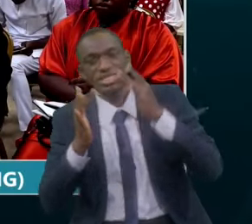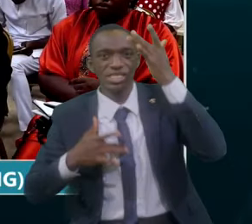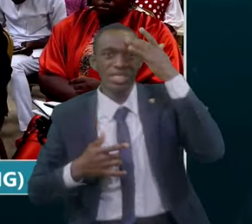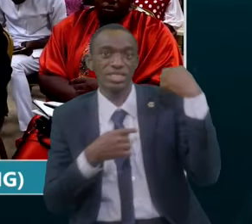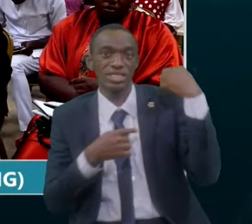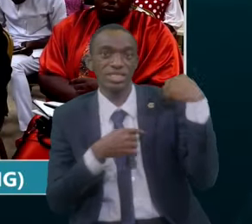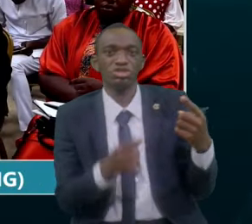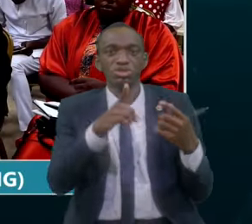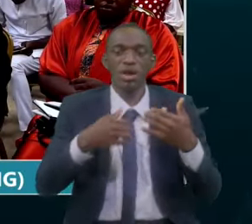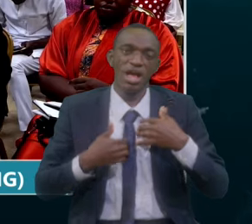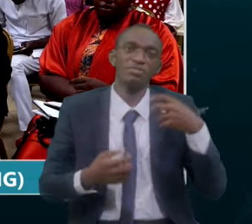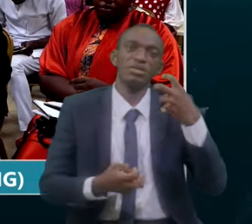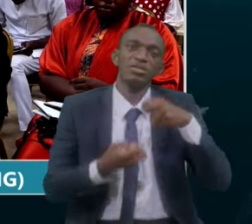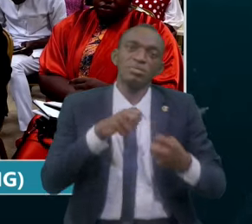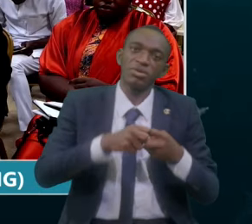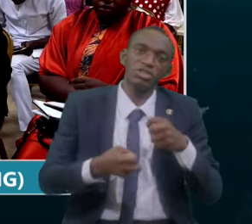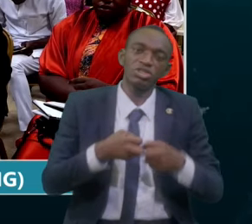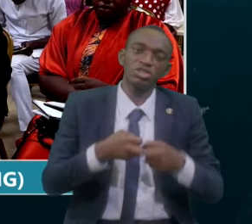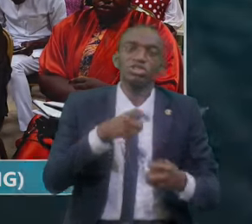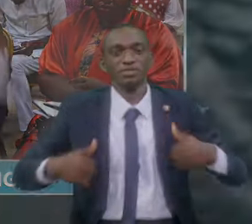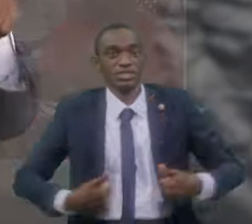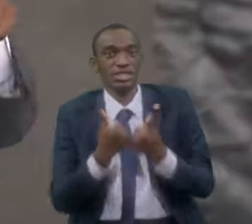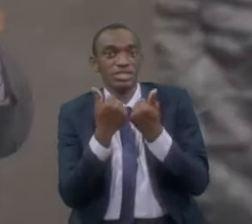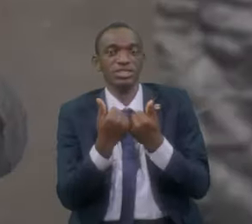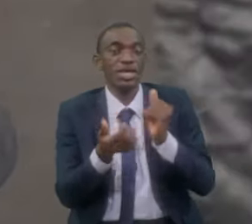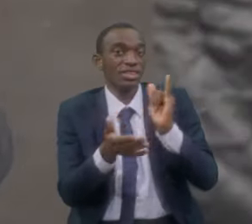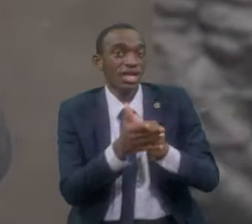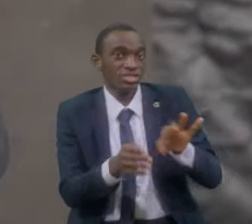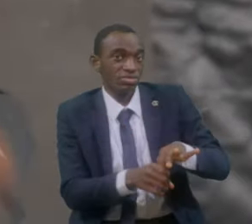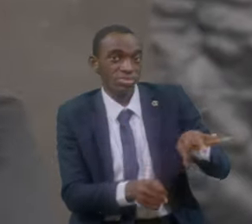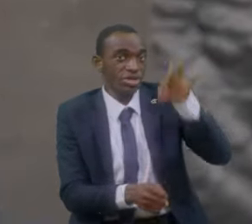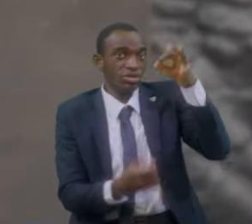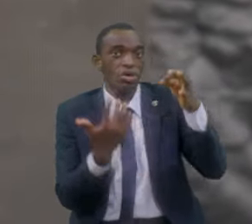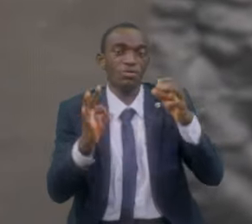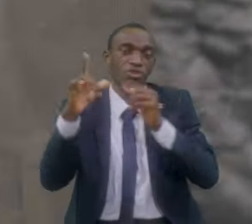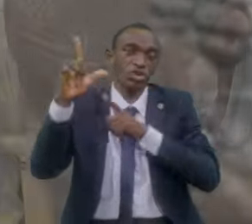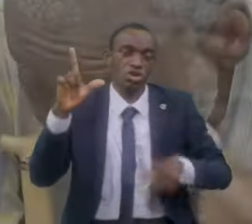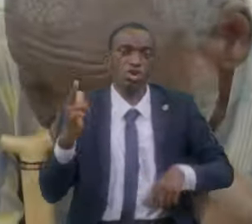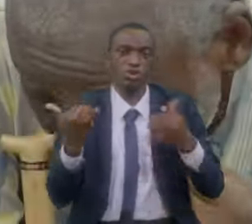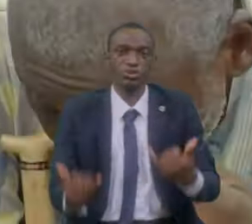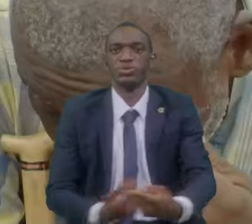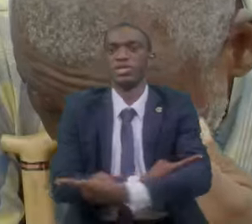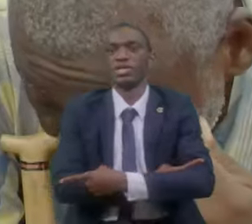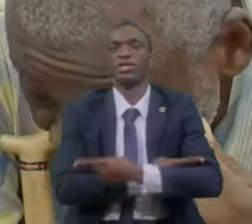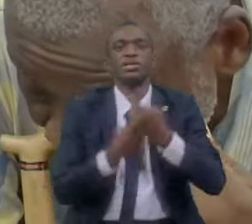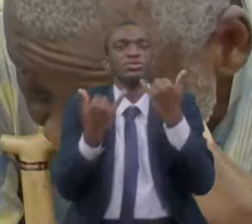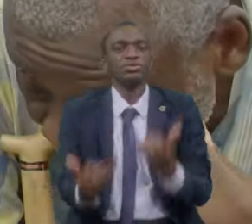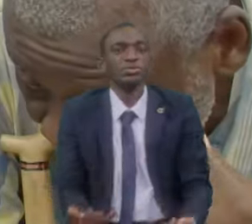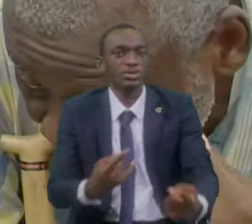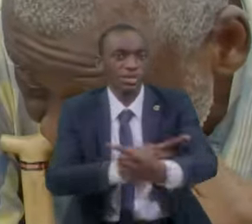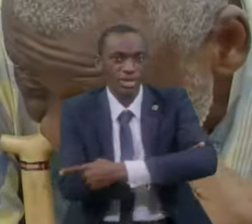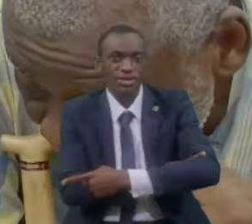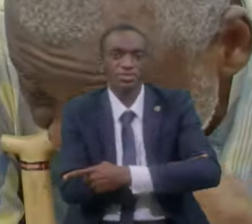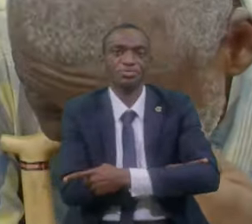challenges, that Spirit of the Lord today, I said today,